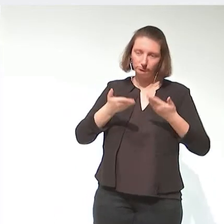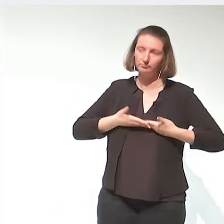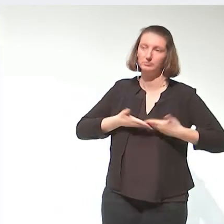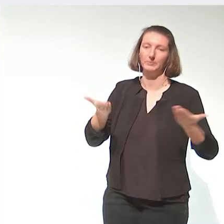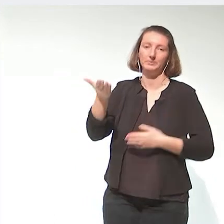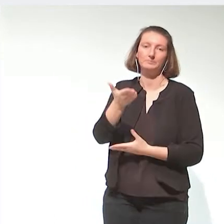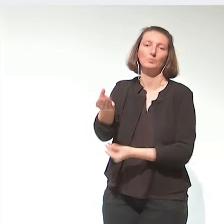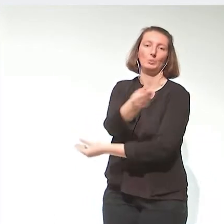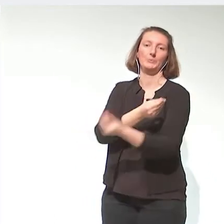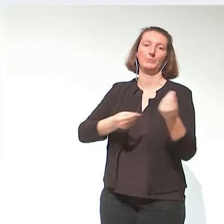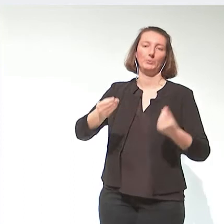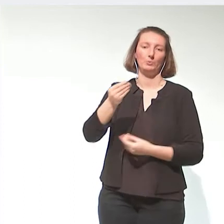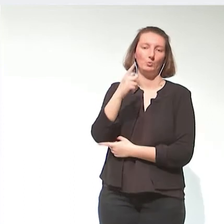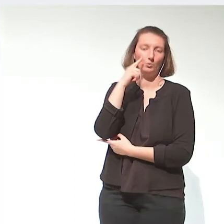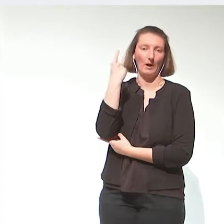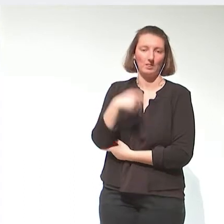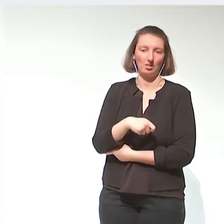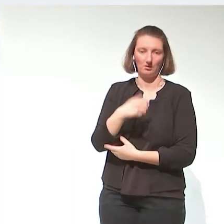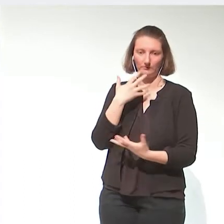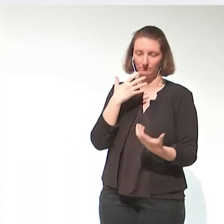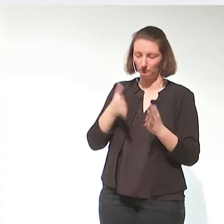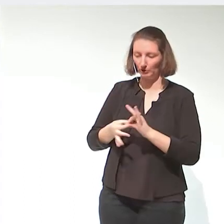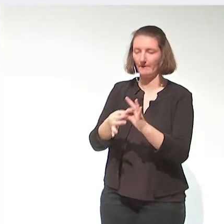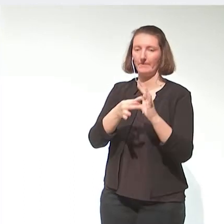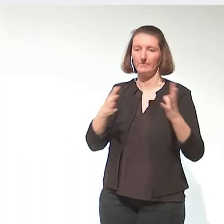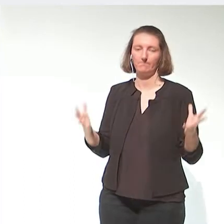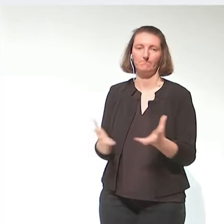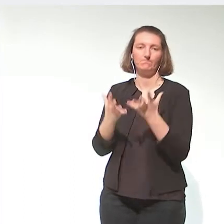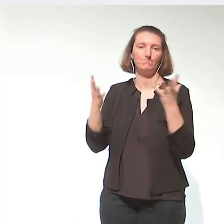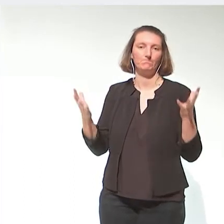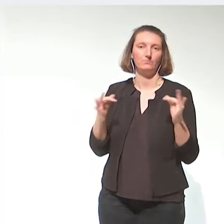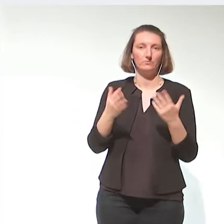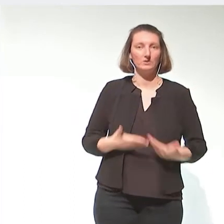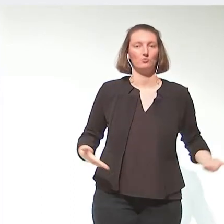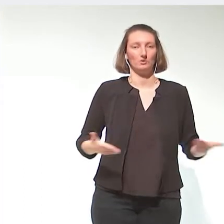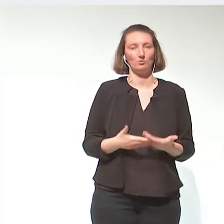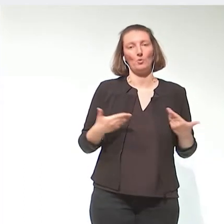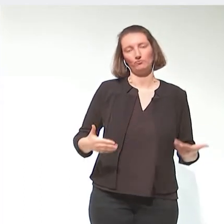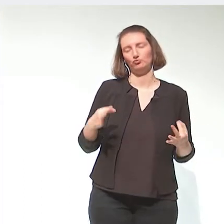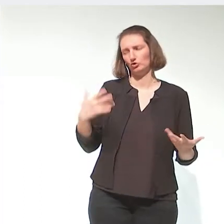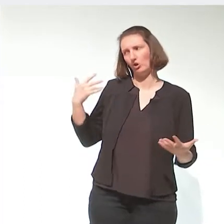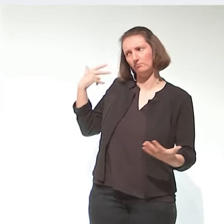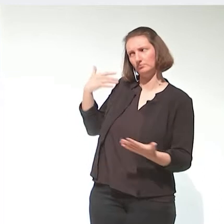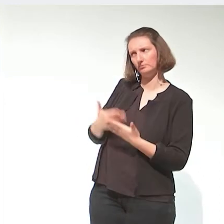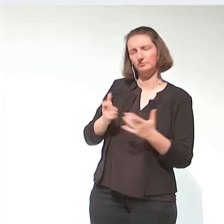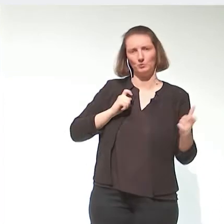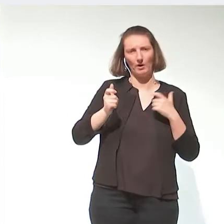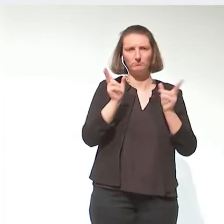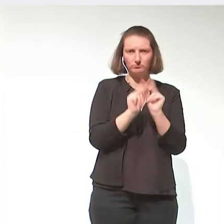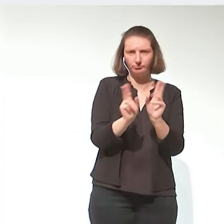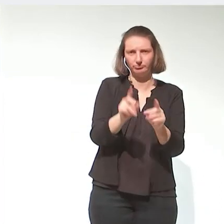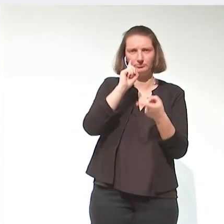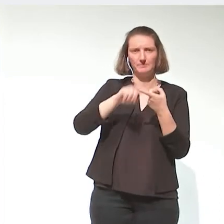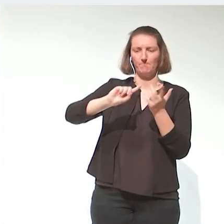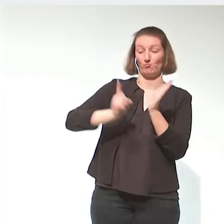current events. And as was mentioned also, accessibility is always a fundamental right, but especially in